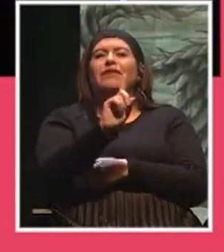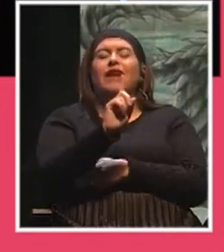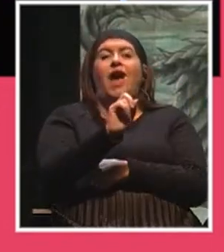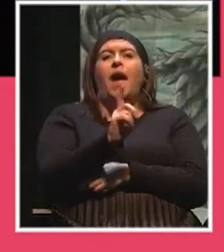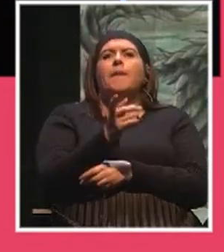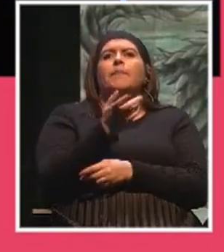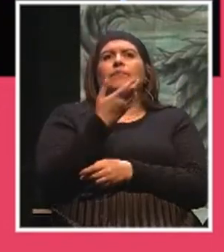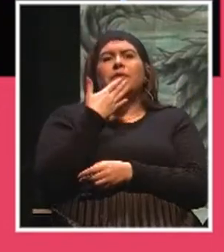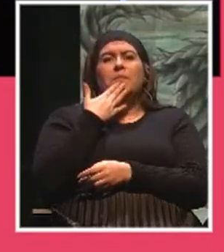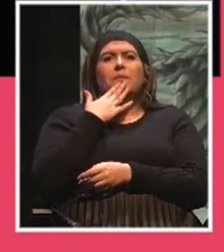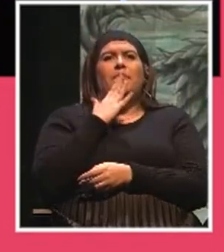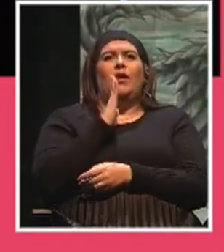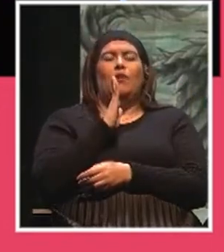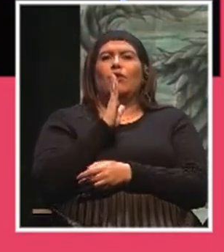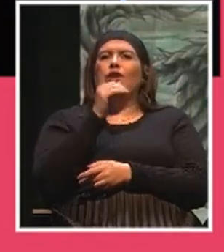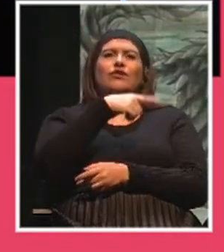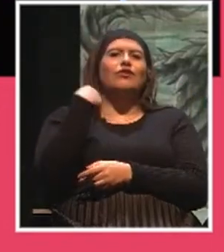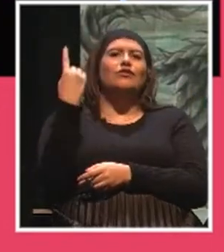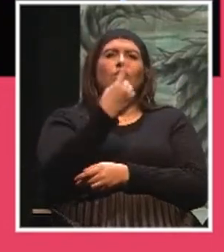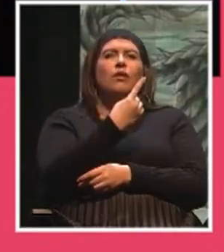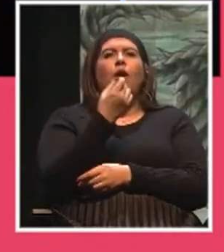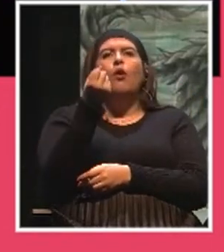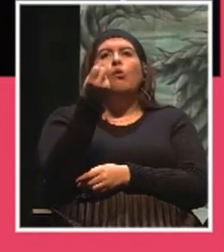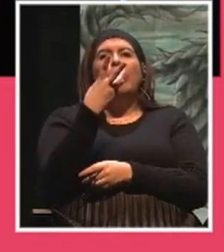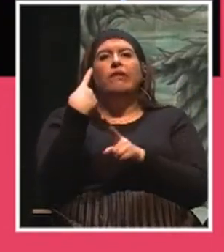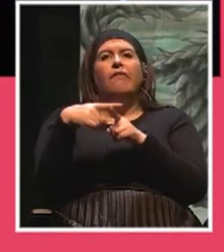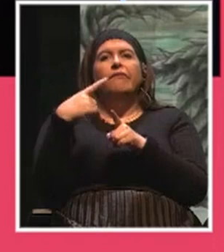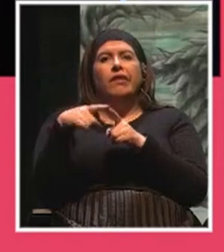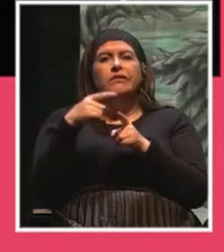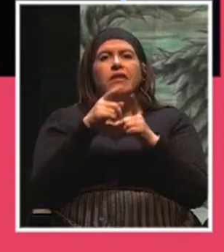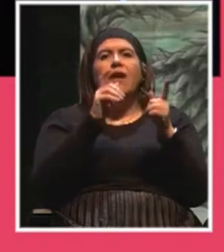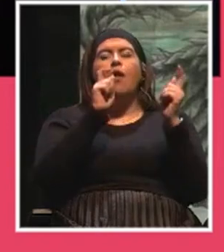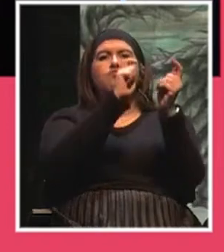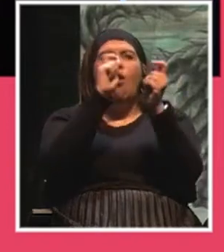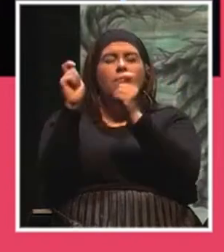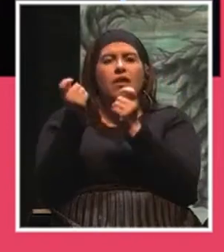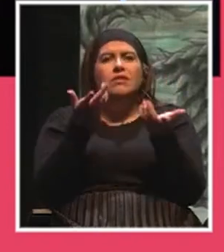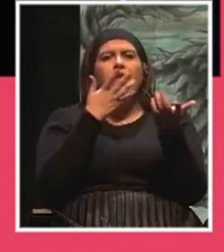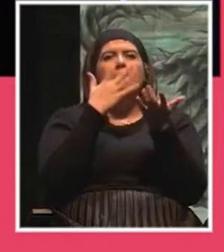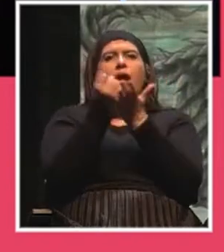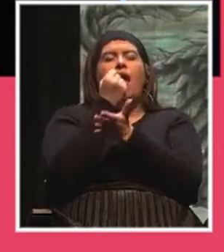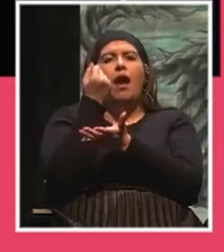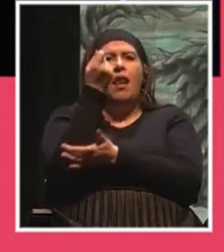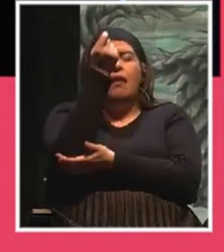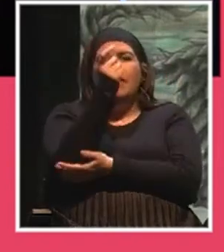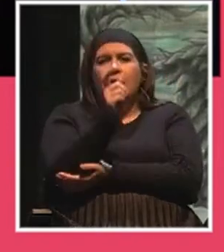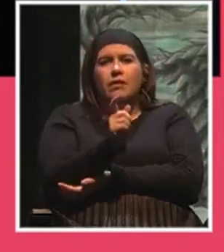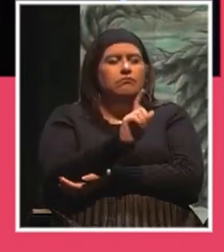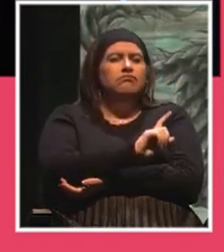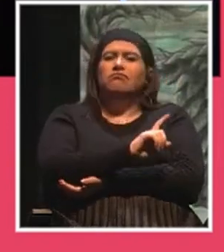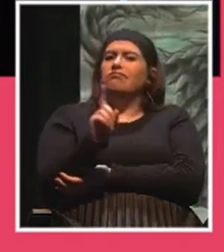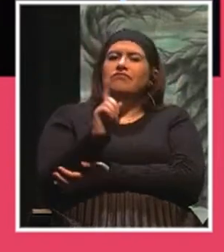many ad impressions did it get to make money. It didn't have to make money. The money was taken care of